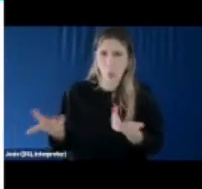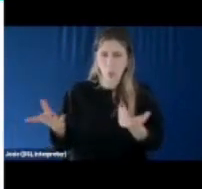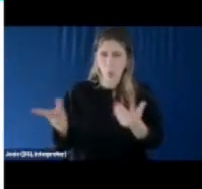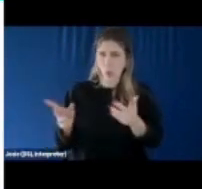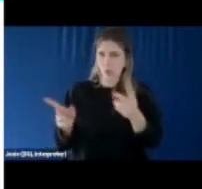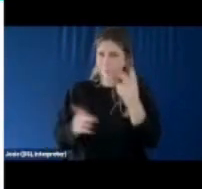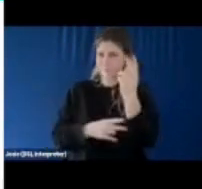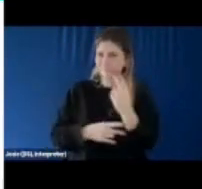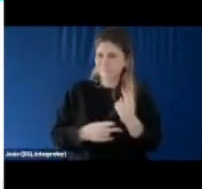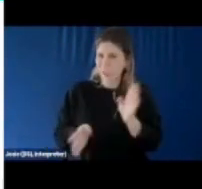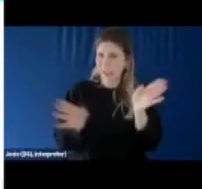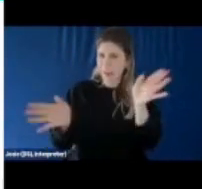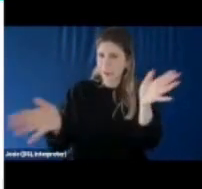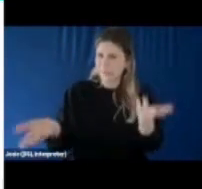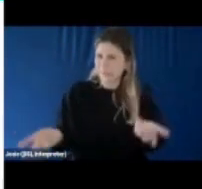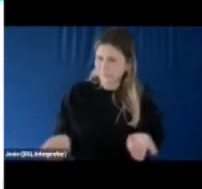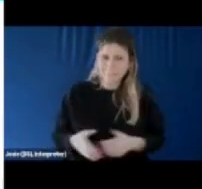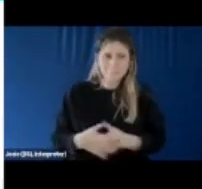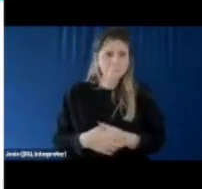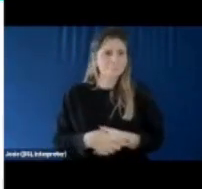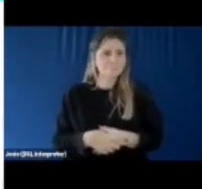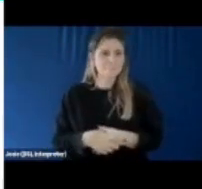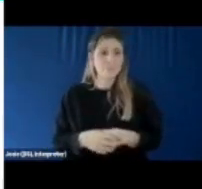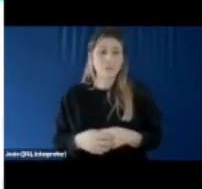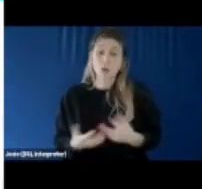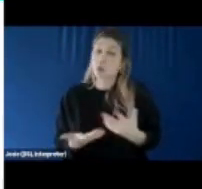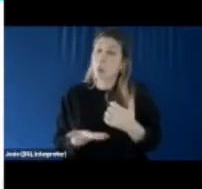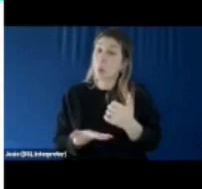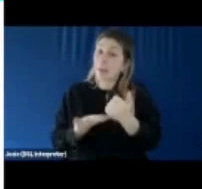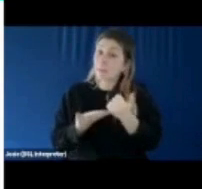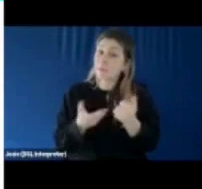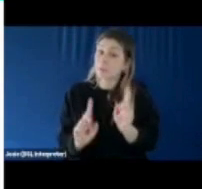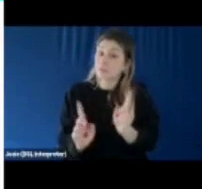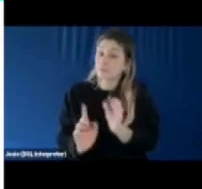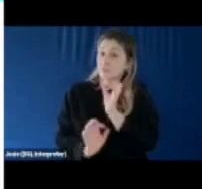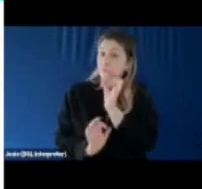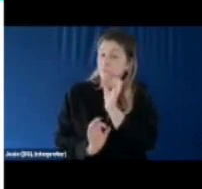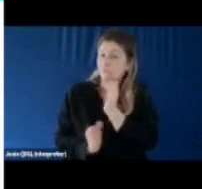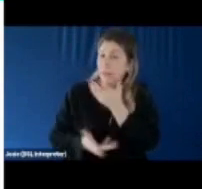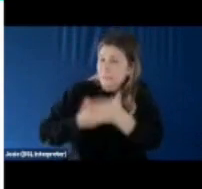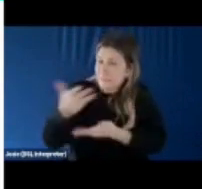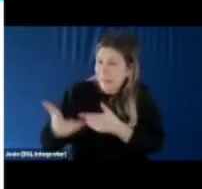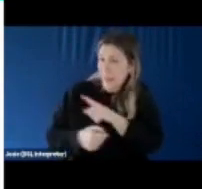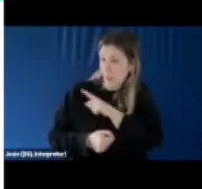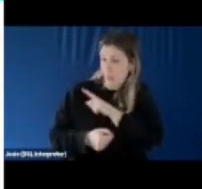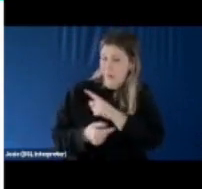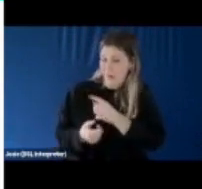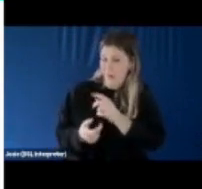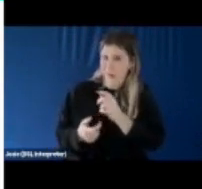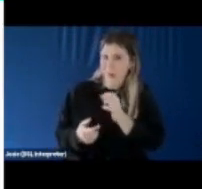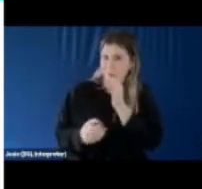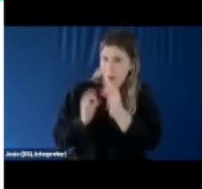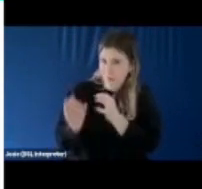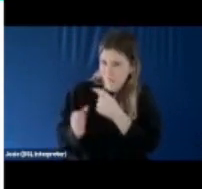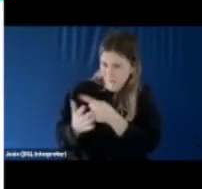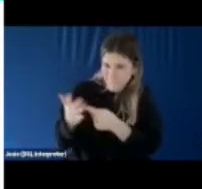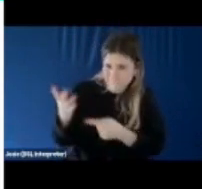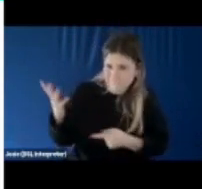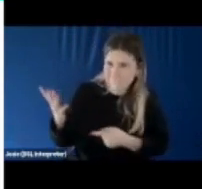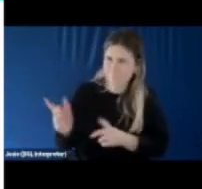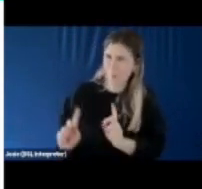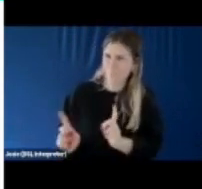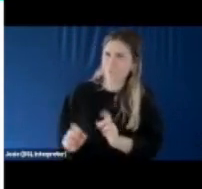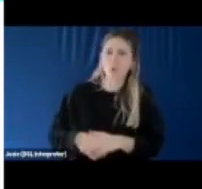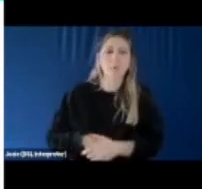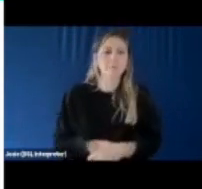So it helps to be able to explain and articulate why those questions are asked. Firstly, it helps your organization understand the